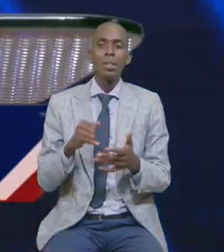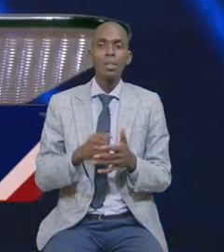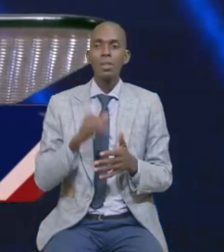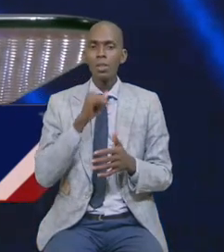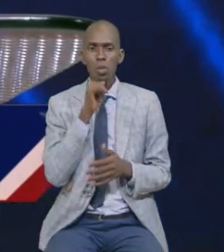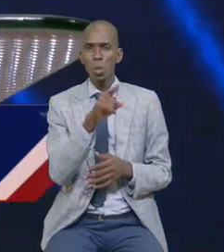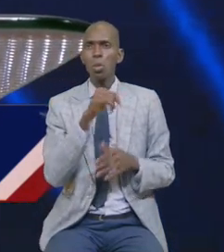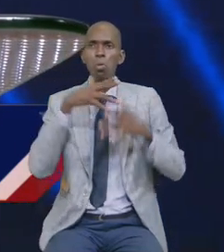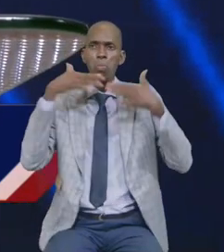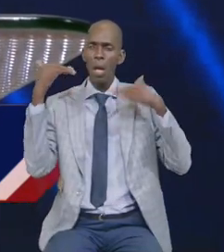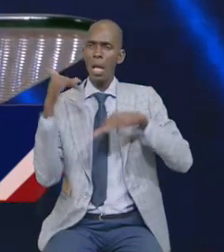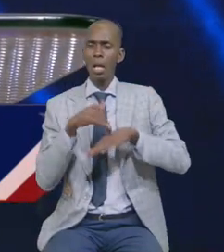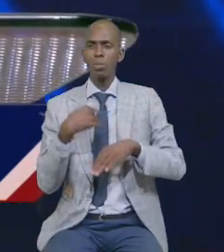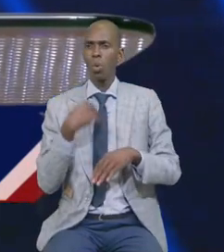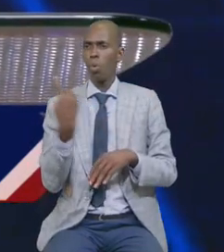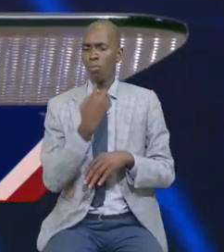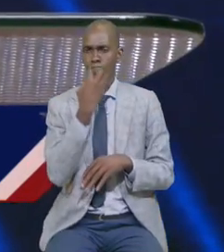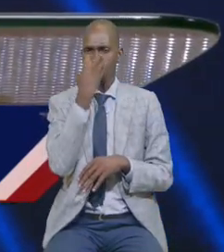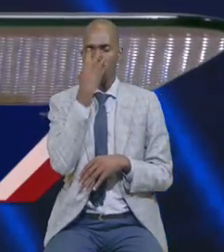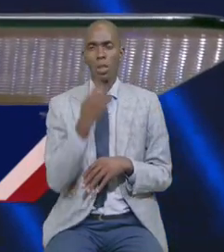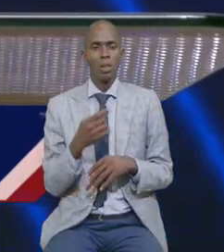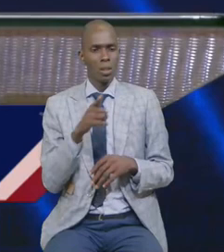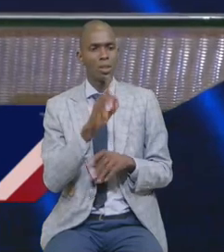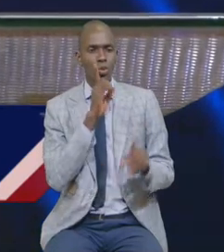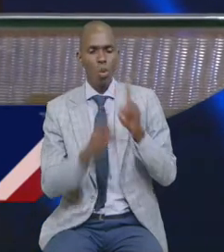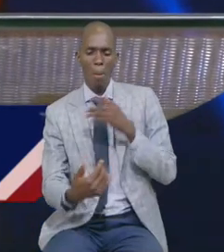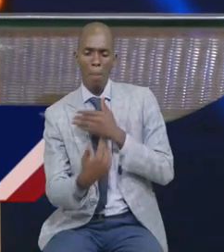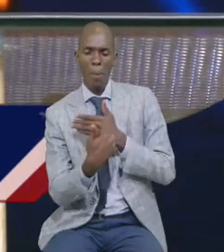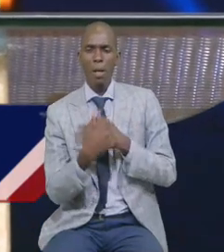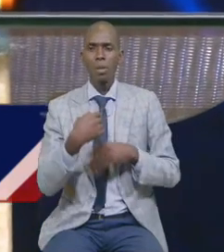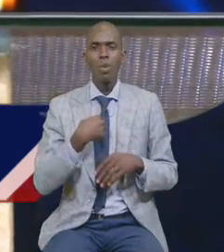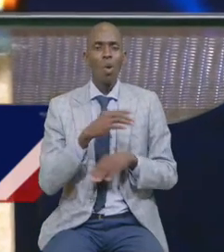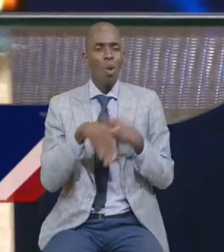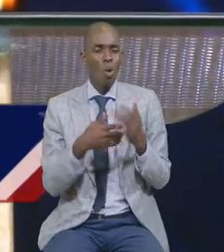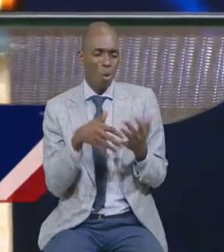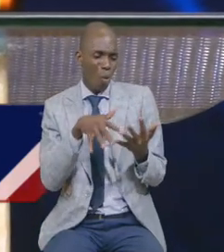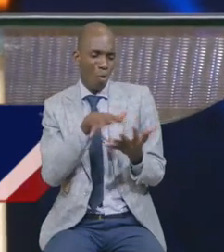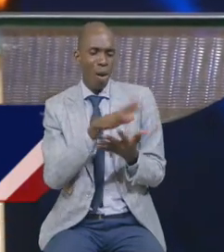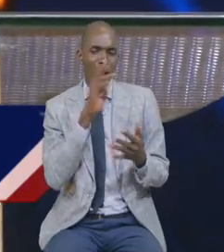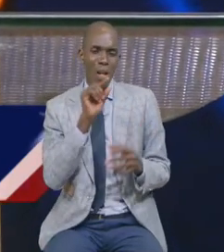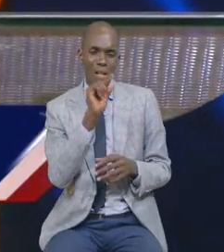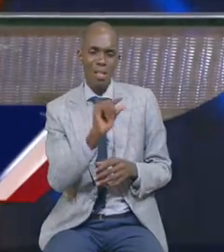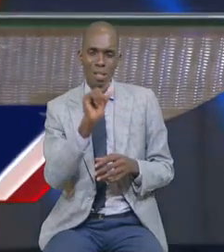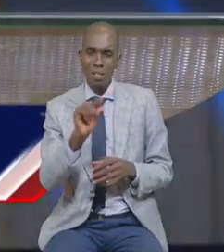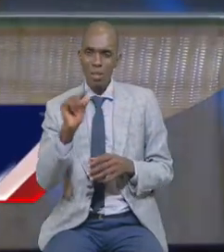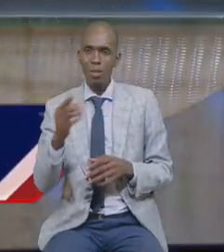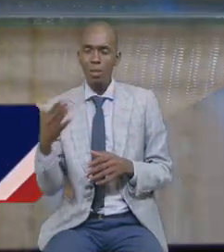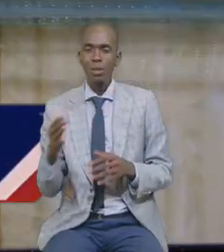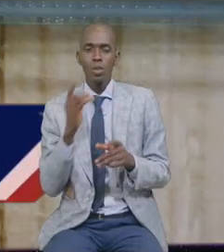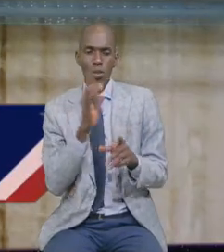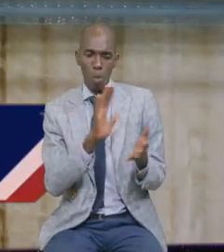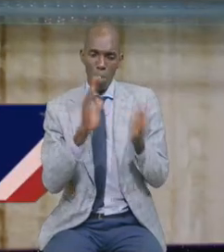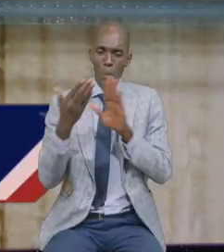me. They are talking behind me. All those things are little things compared with what Shadrach, Meshach,